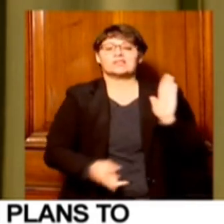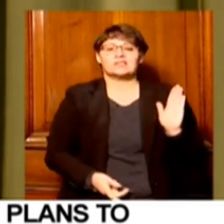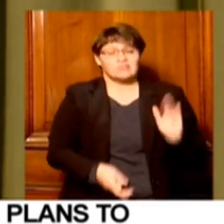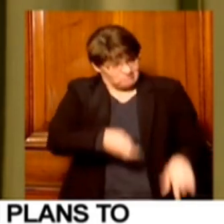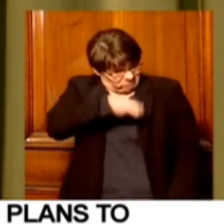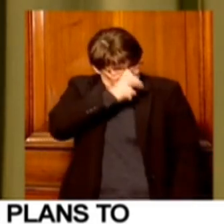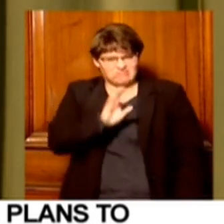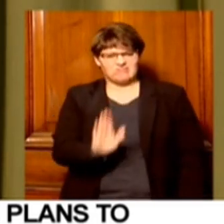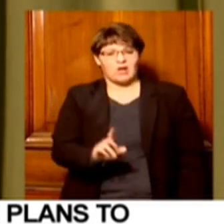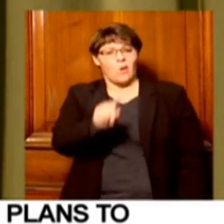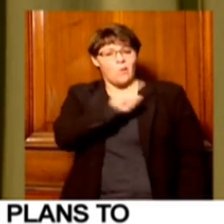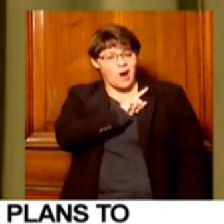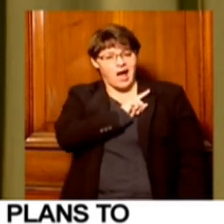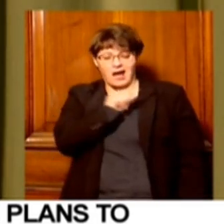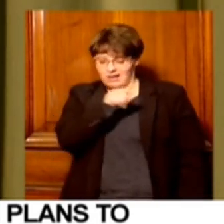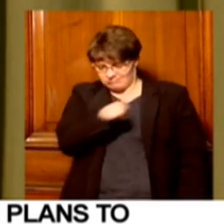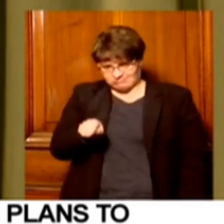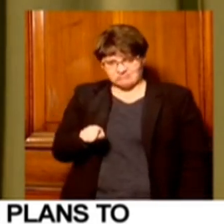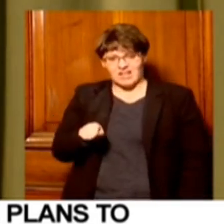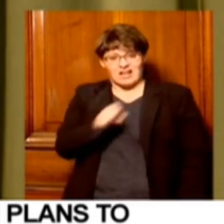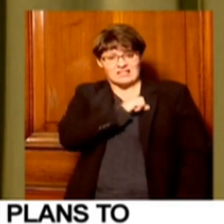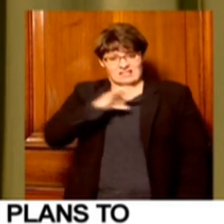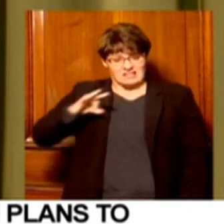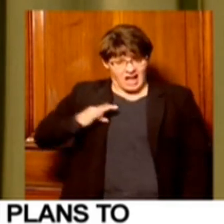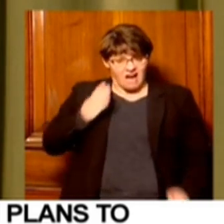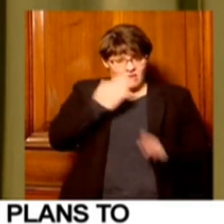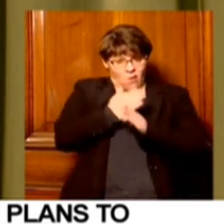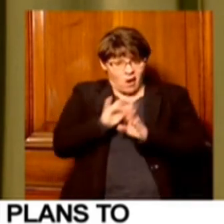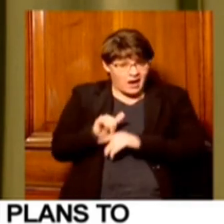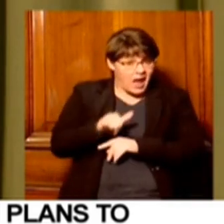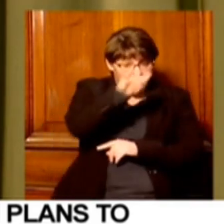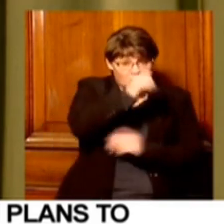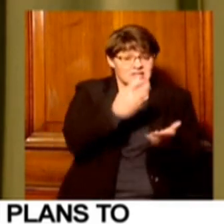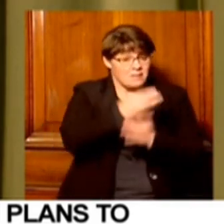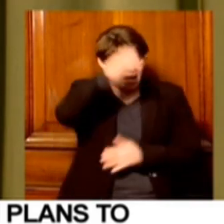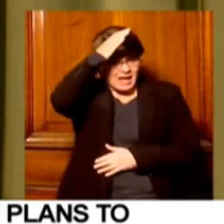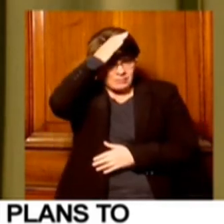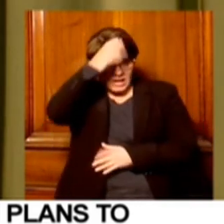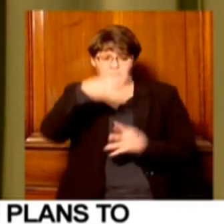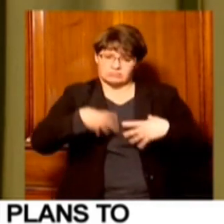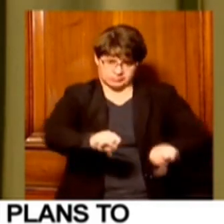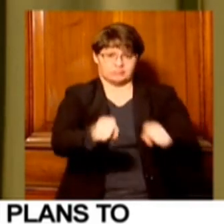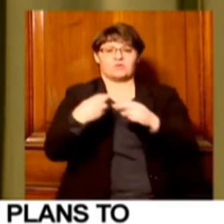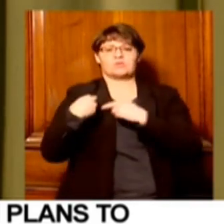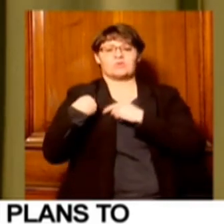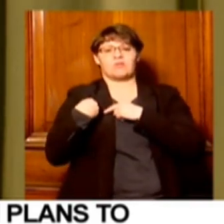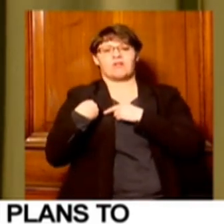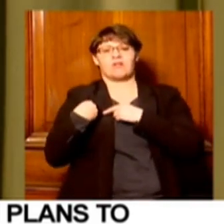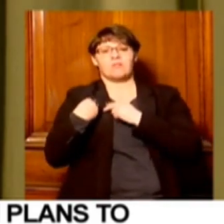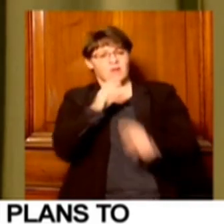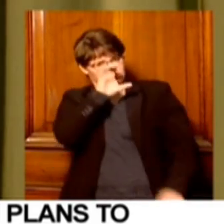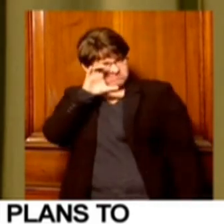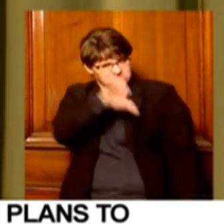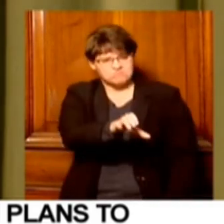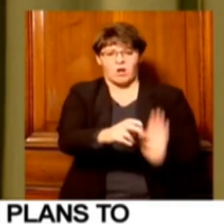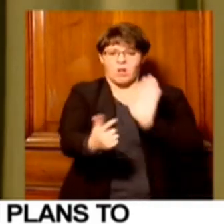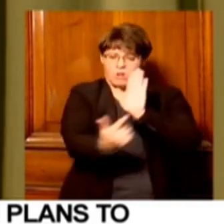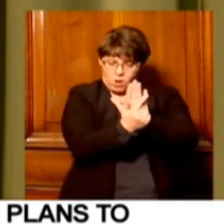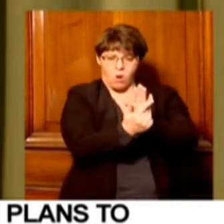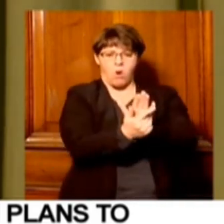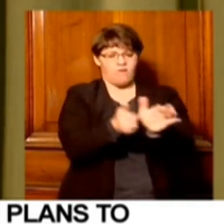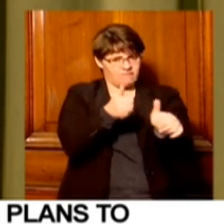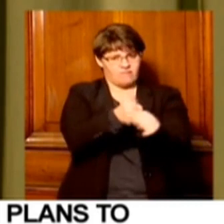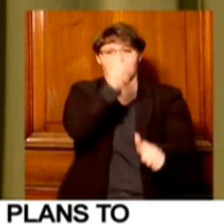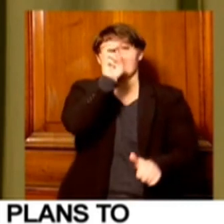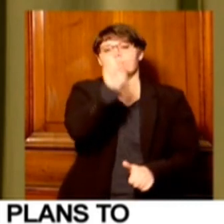because of such high, and the fact that the crew and the captain take responsibility for enforcement of established laws